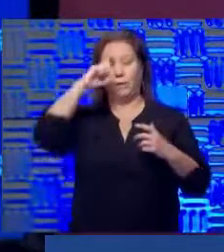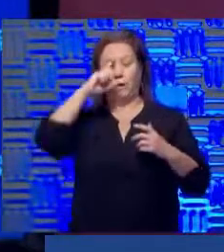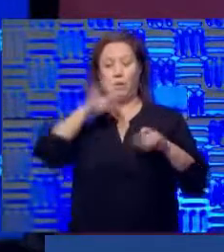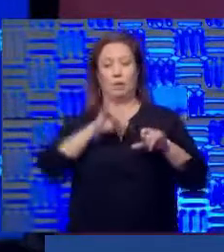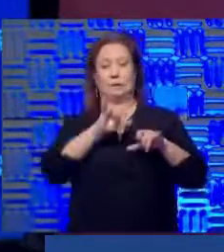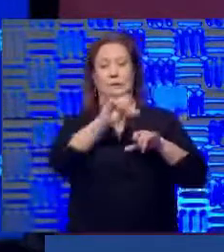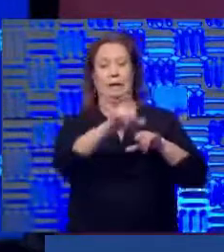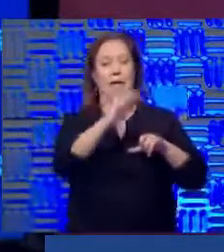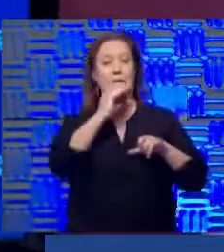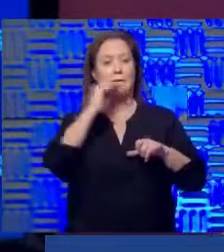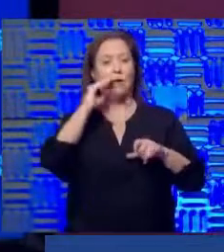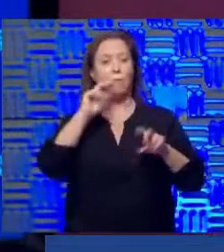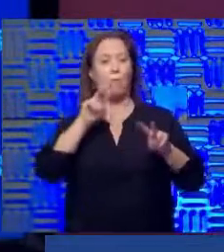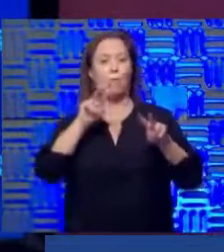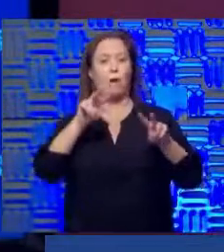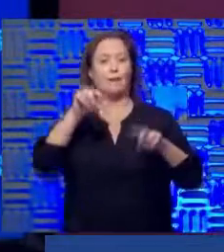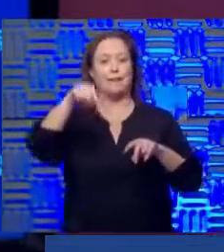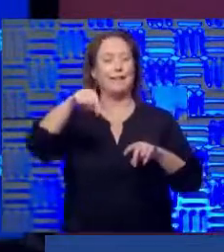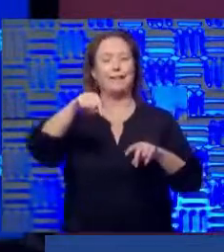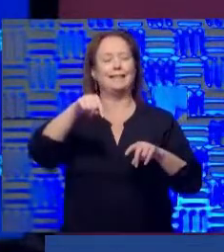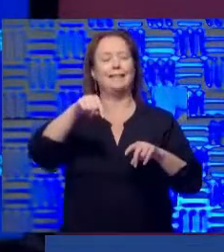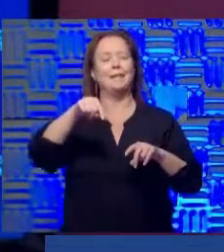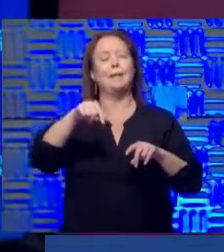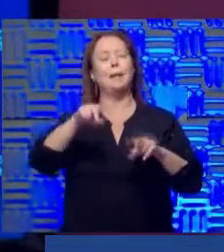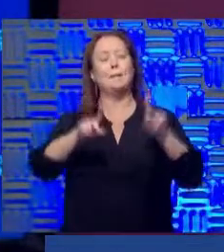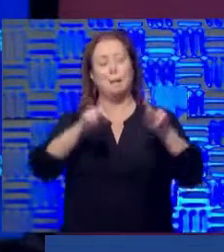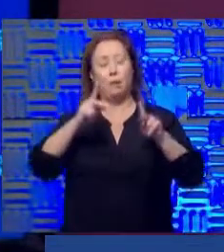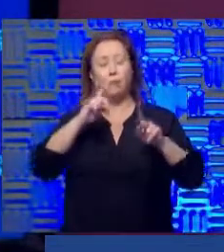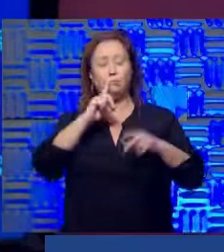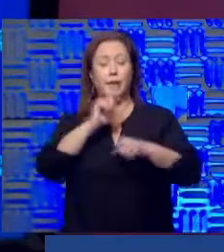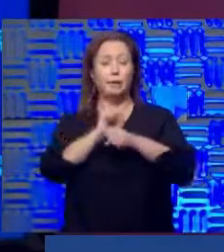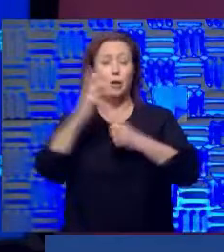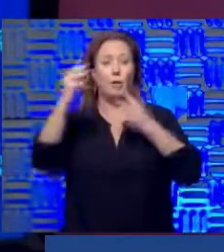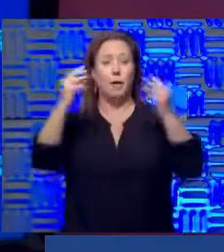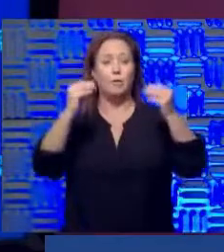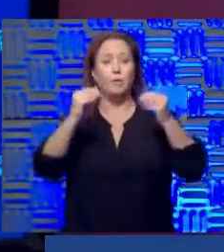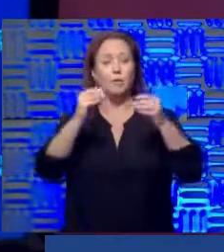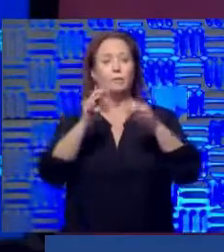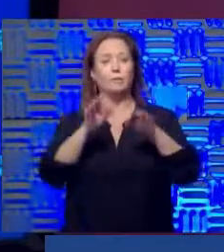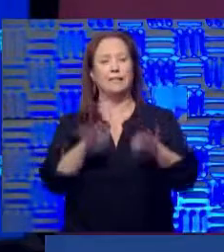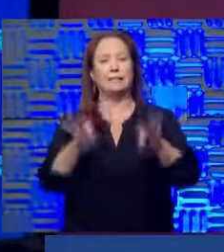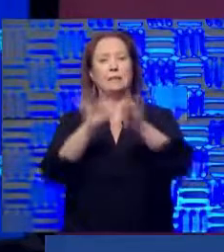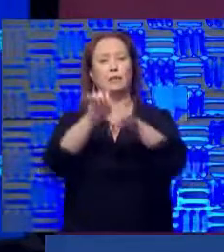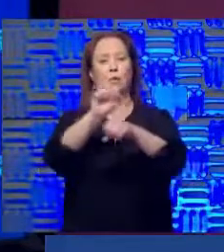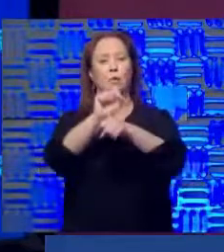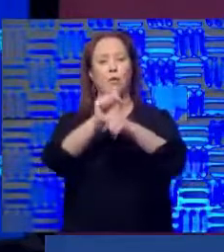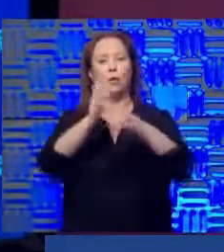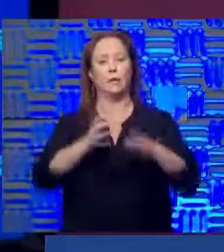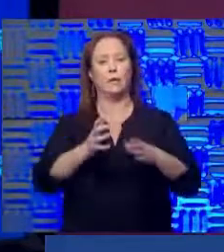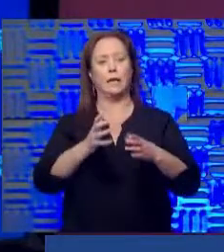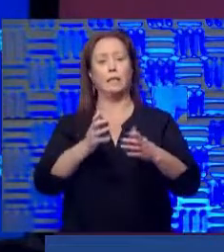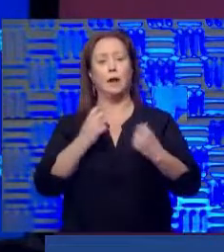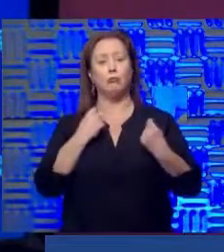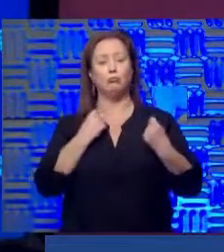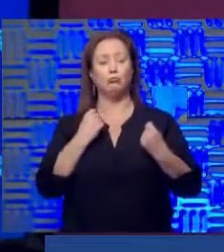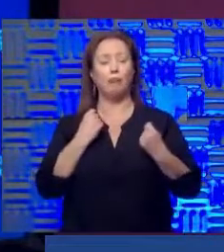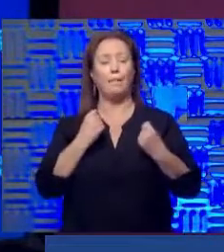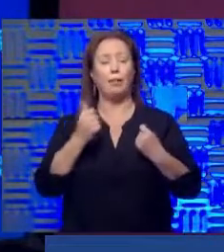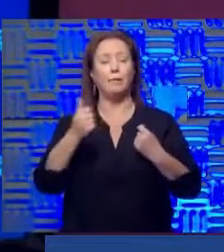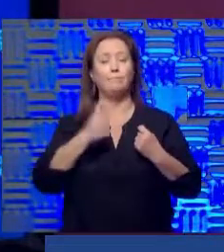down in their home just watching this. People are going out and about. There are essential staff, and they do travel between locales. And so